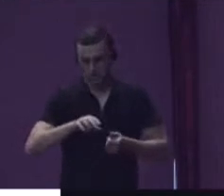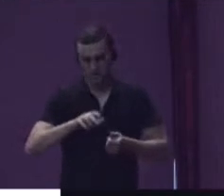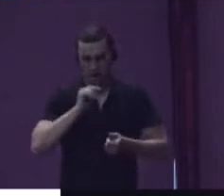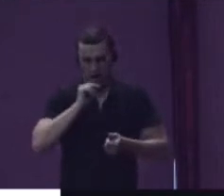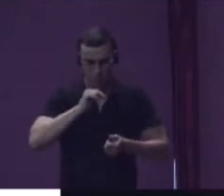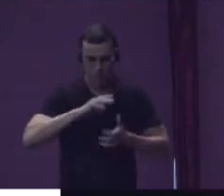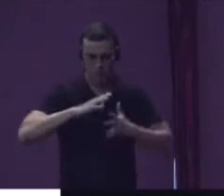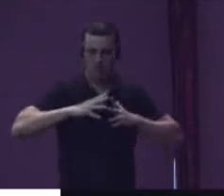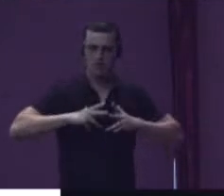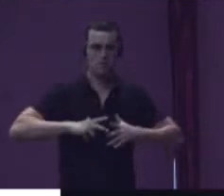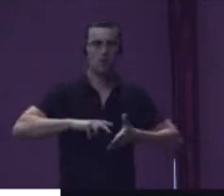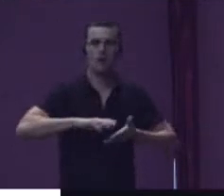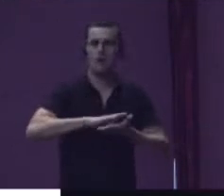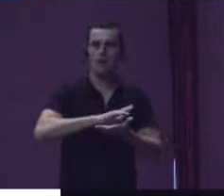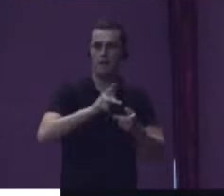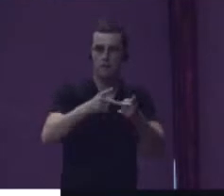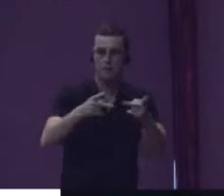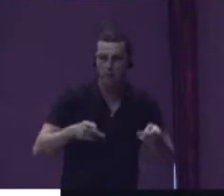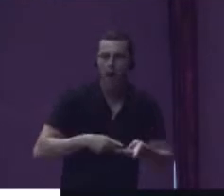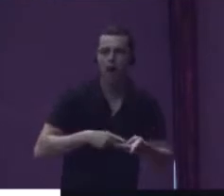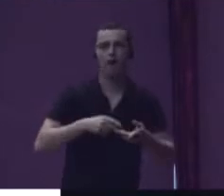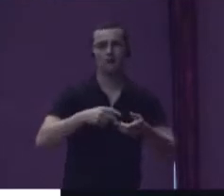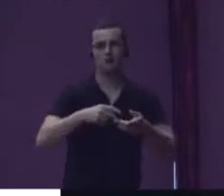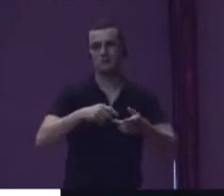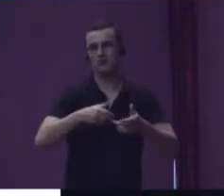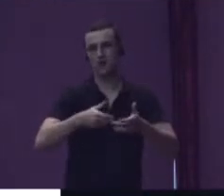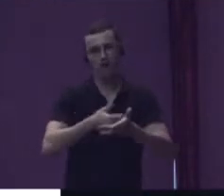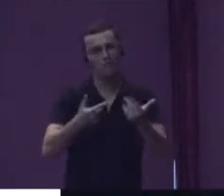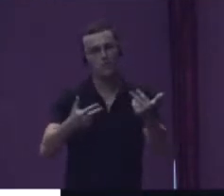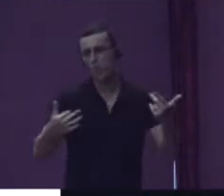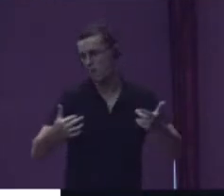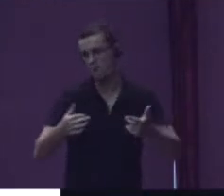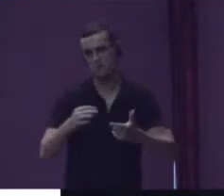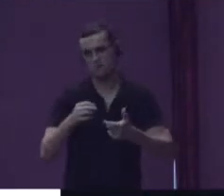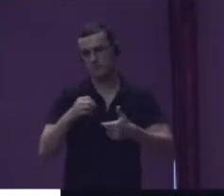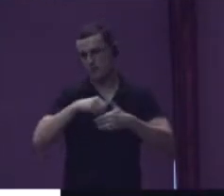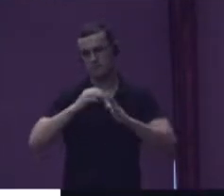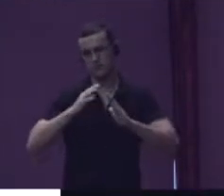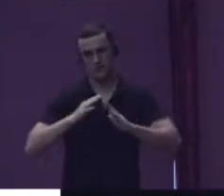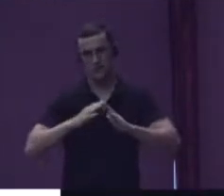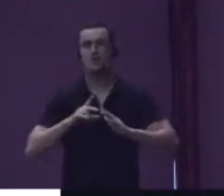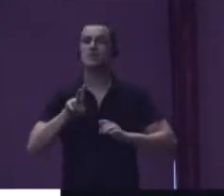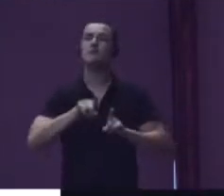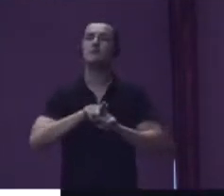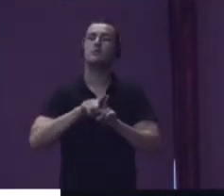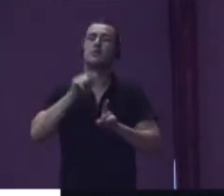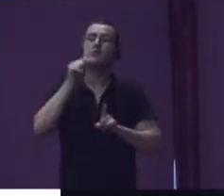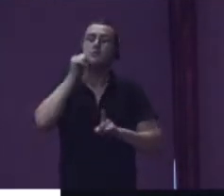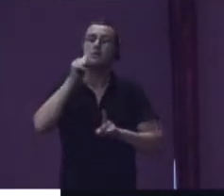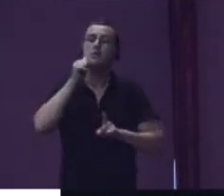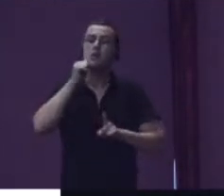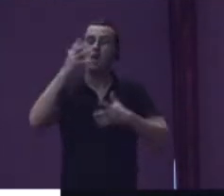bathing. So everything was done in the river. Not too hygienic.